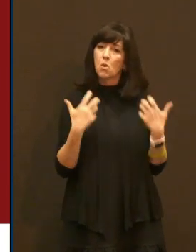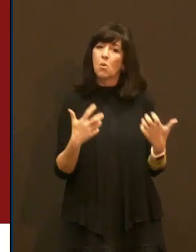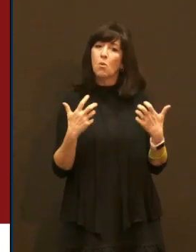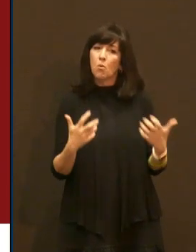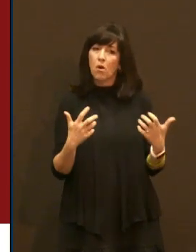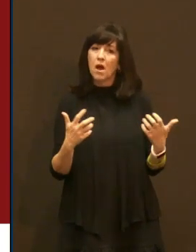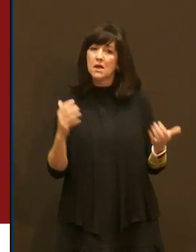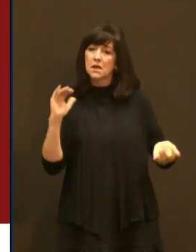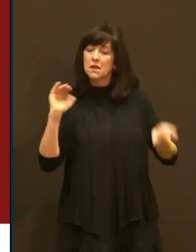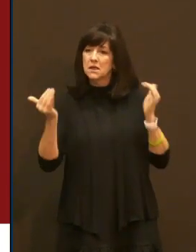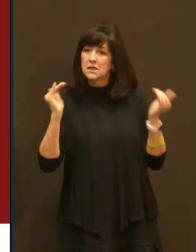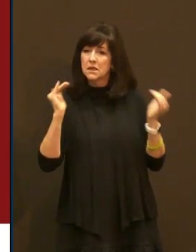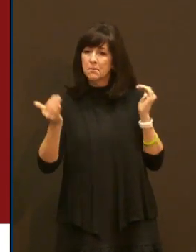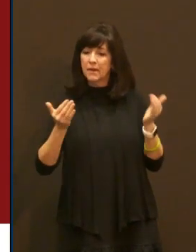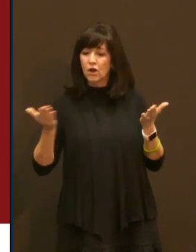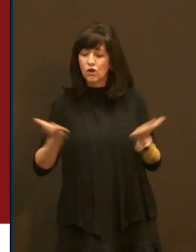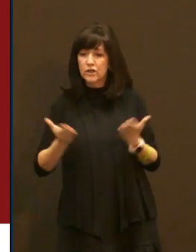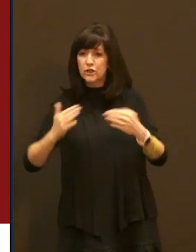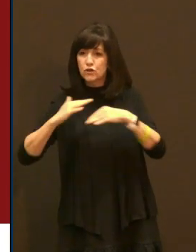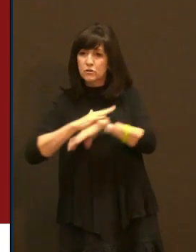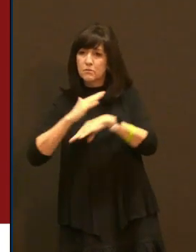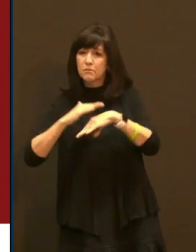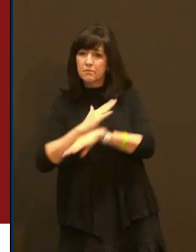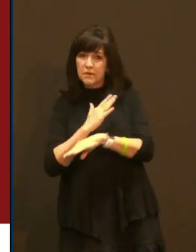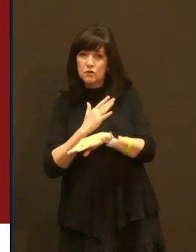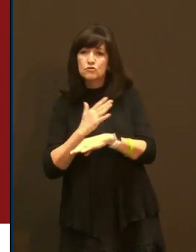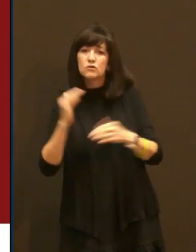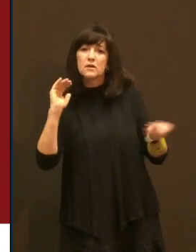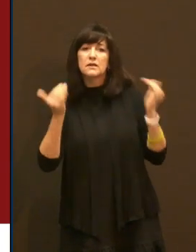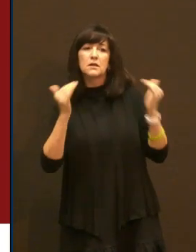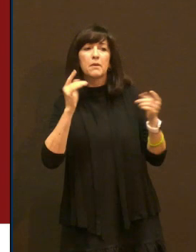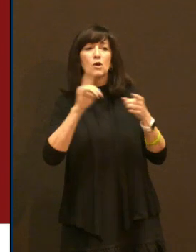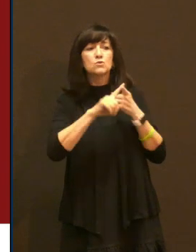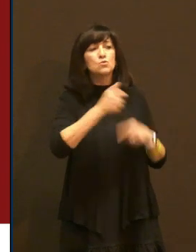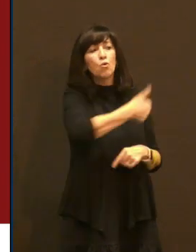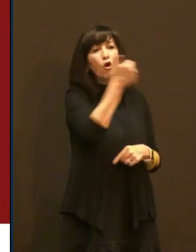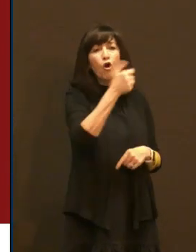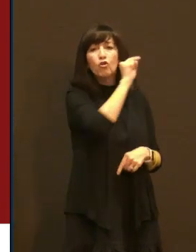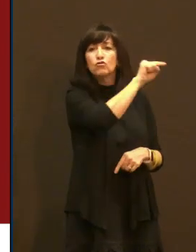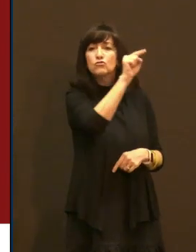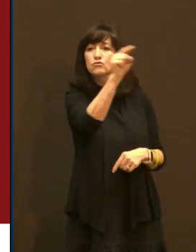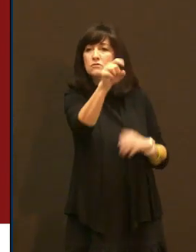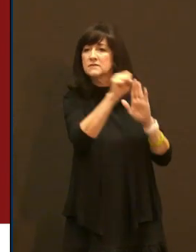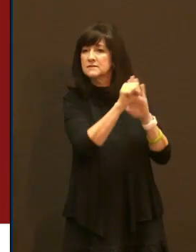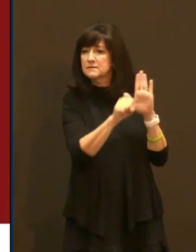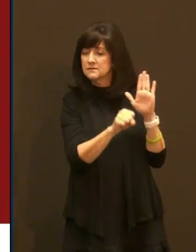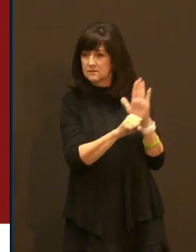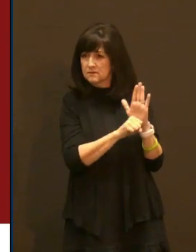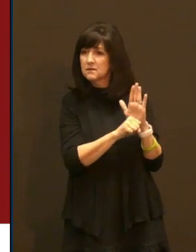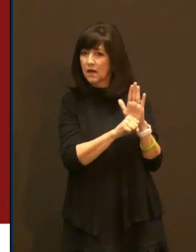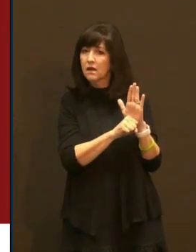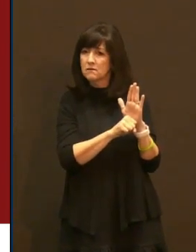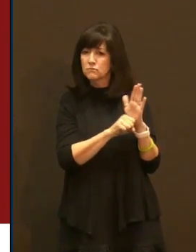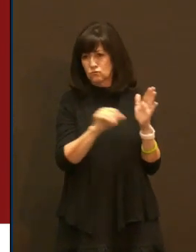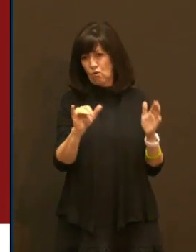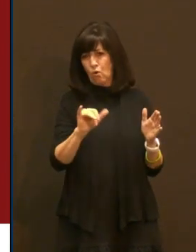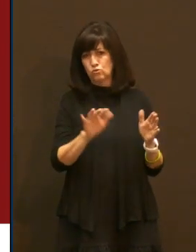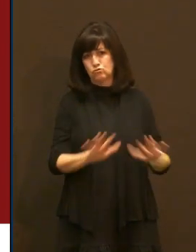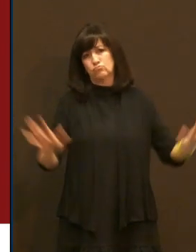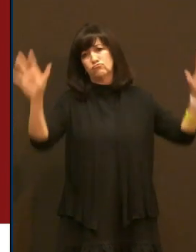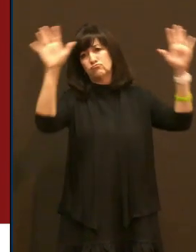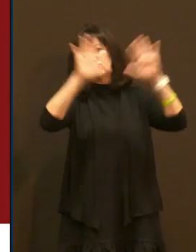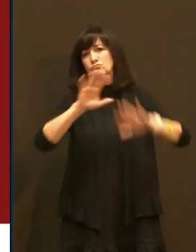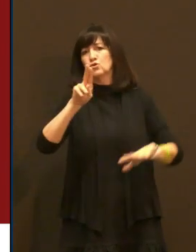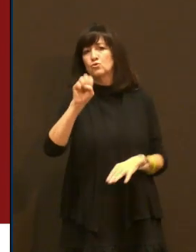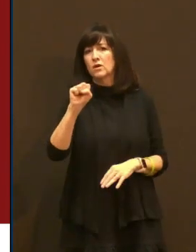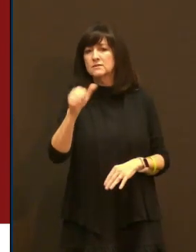here in Delaware, at the beaches in Delaware, to the beaches in other places in the region and across the country, and